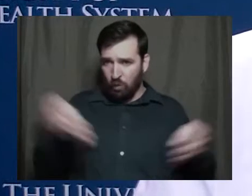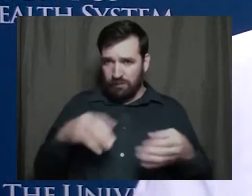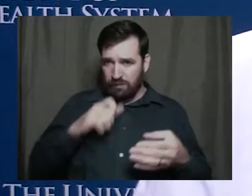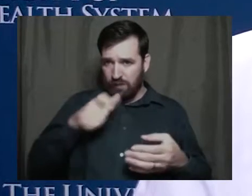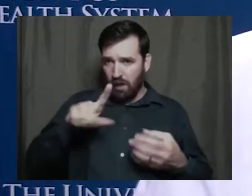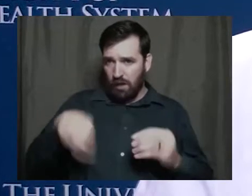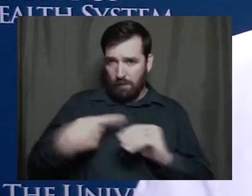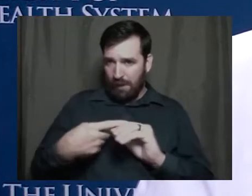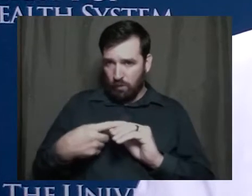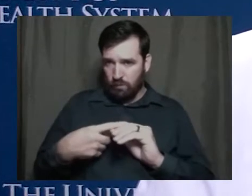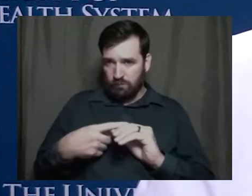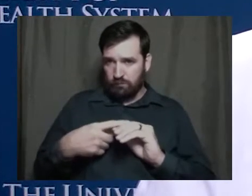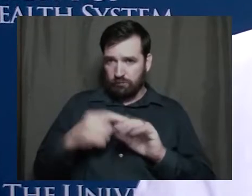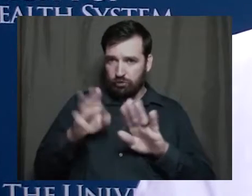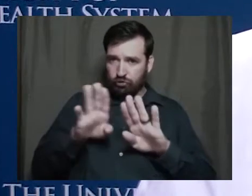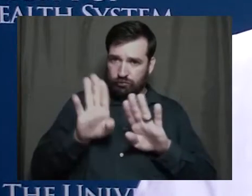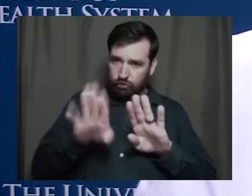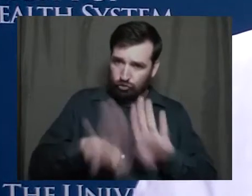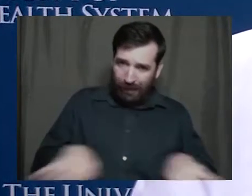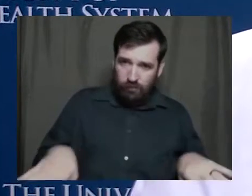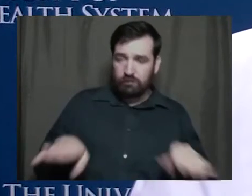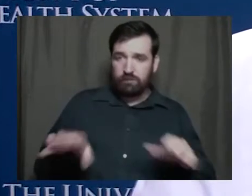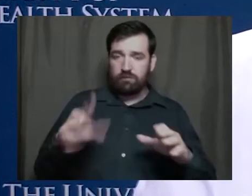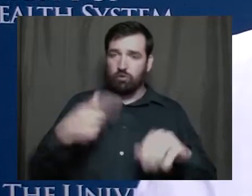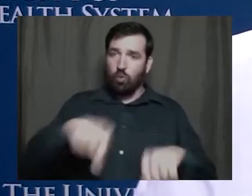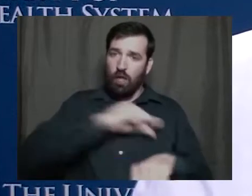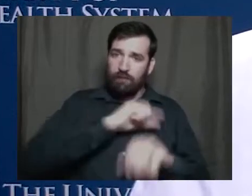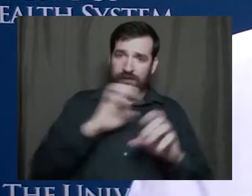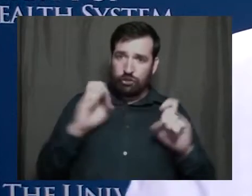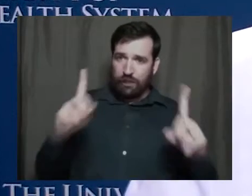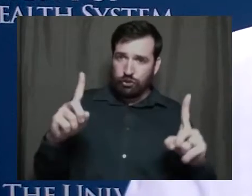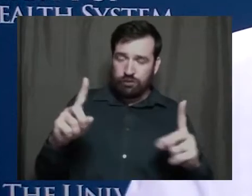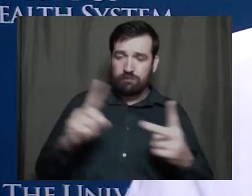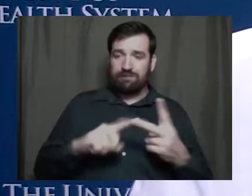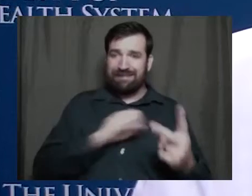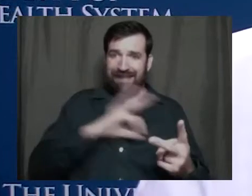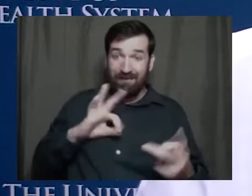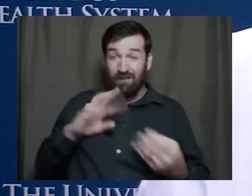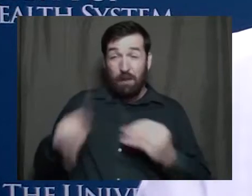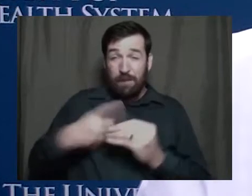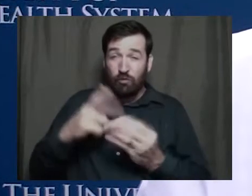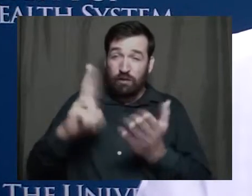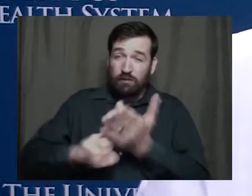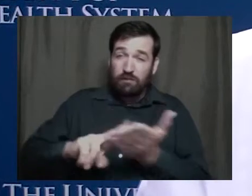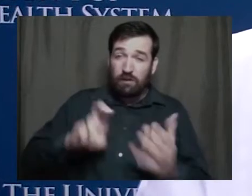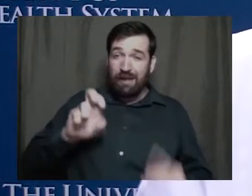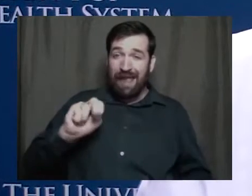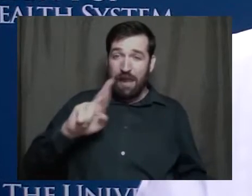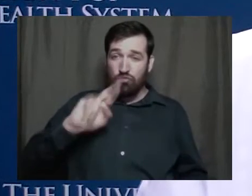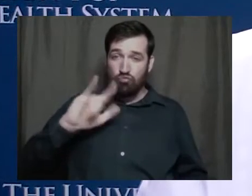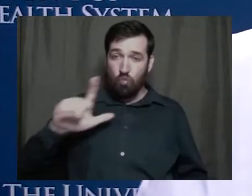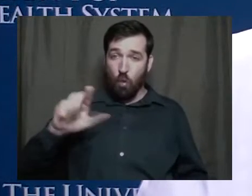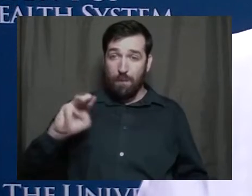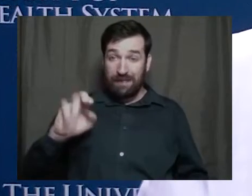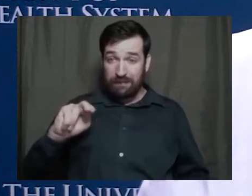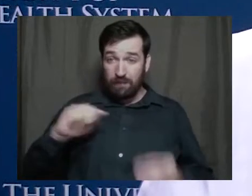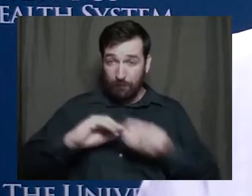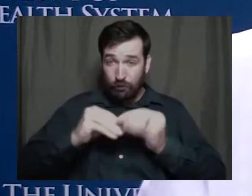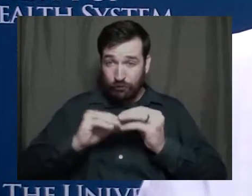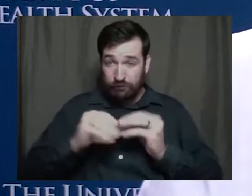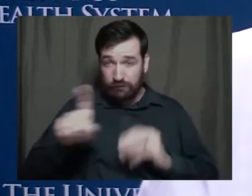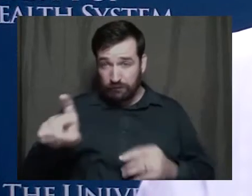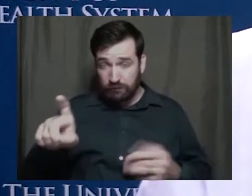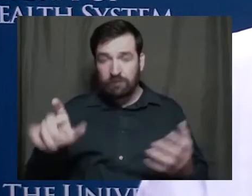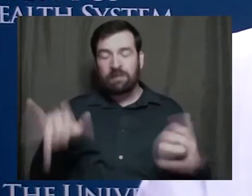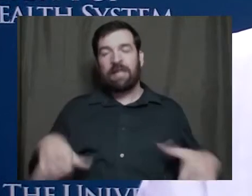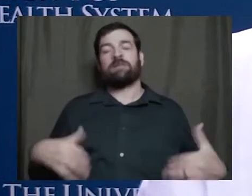your staff and the quality of education? It's about enrollment numbers. And those are the things that I think, just make us grind our teeth a little bit.